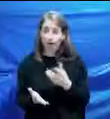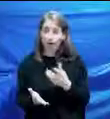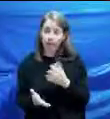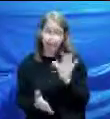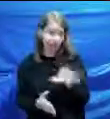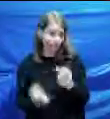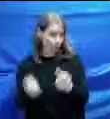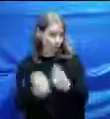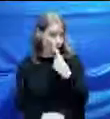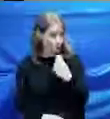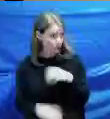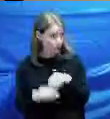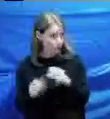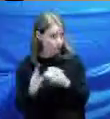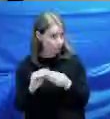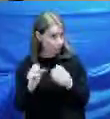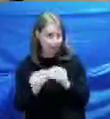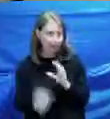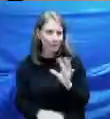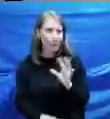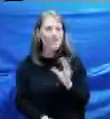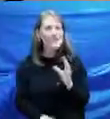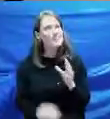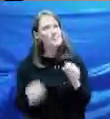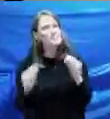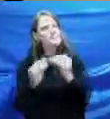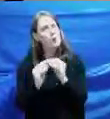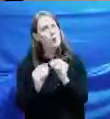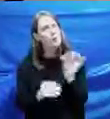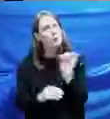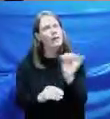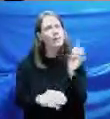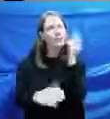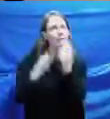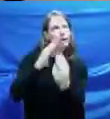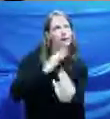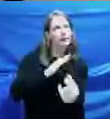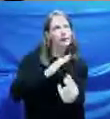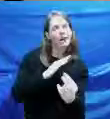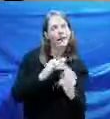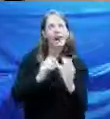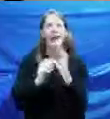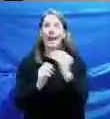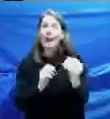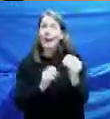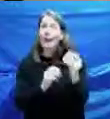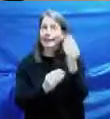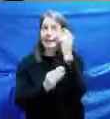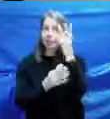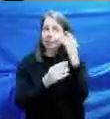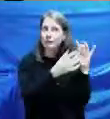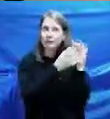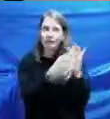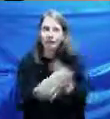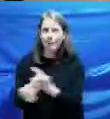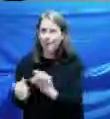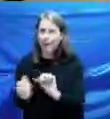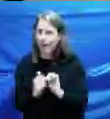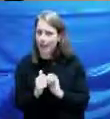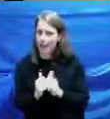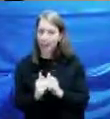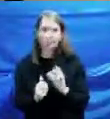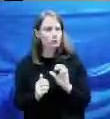infer from what is said and unsaid? How does the argument fit together? I know you know all this, and so how do we create interesting